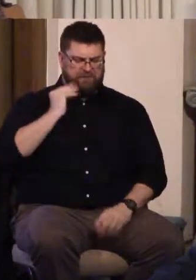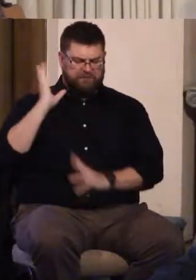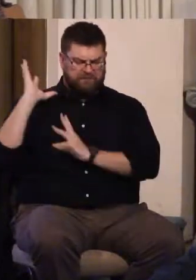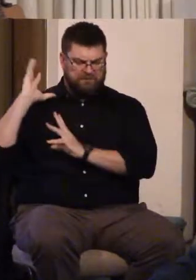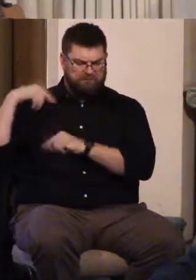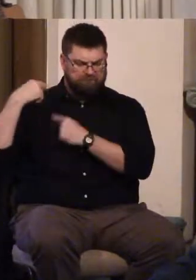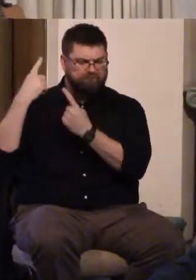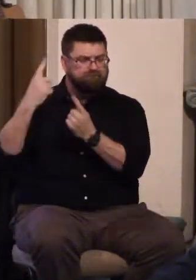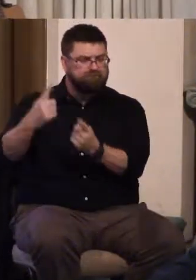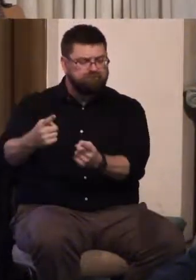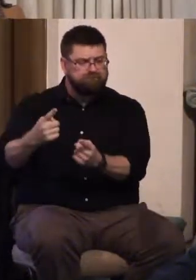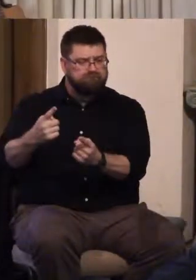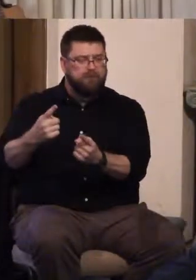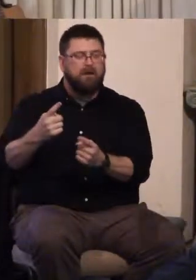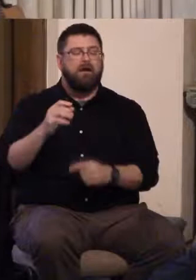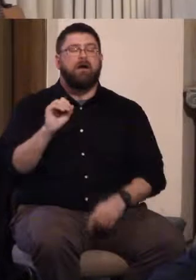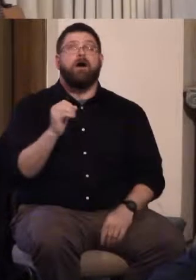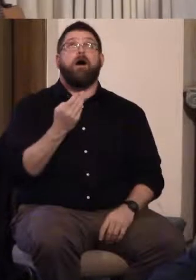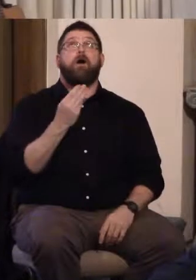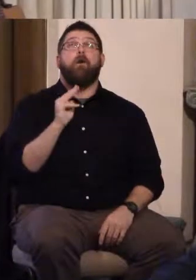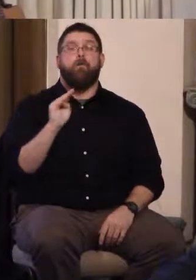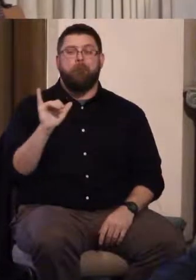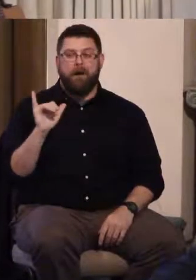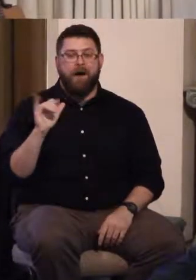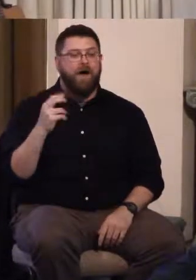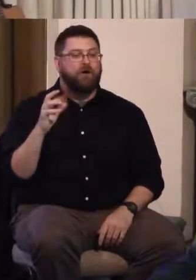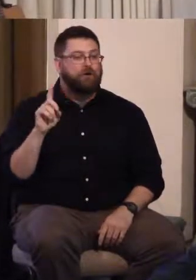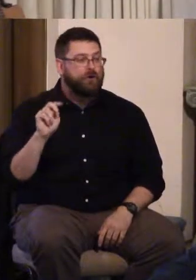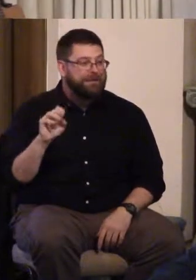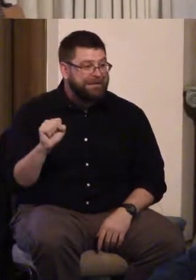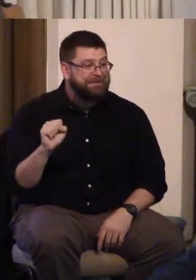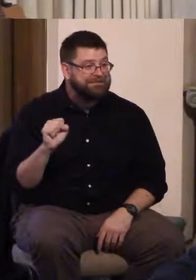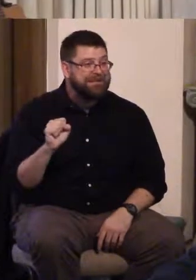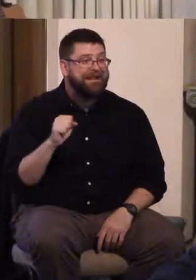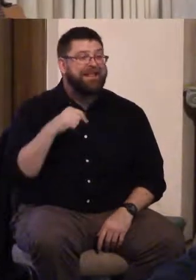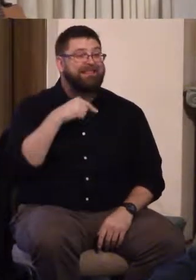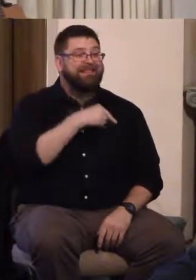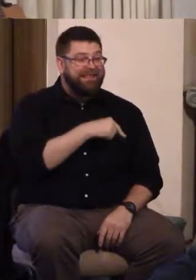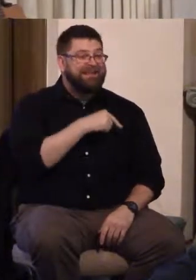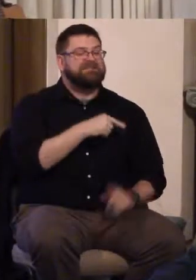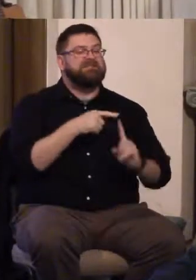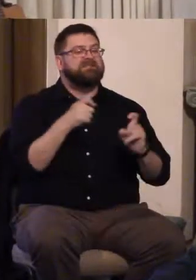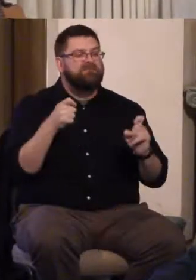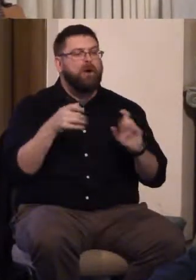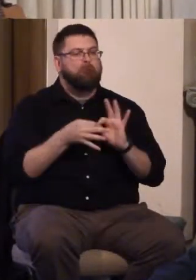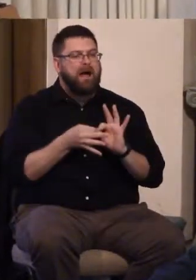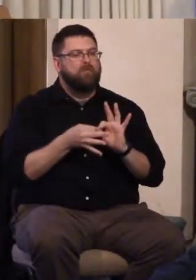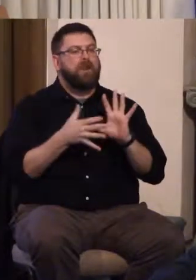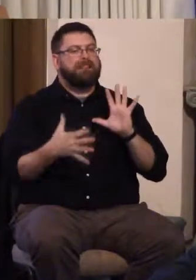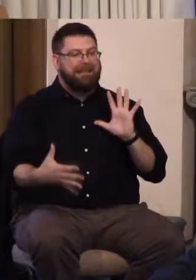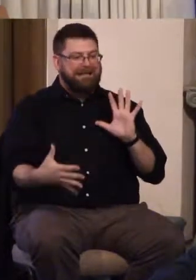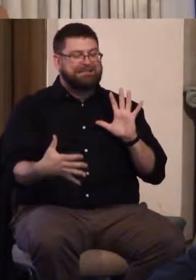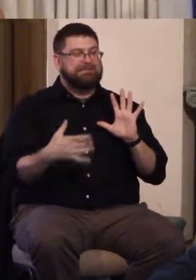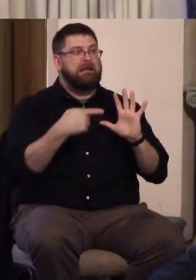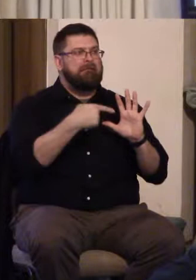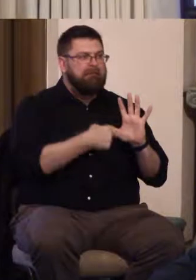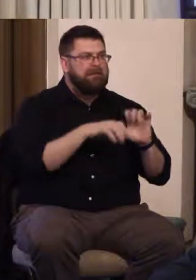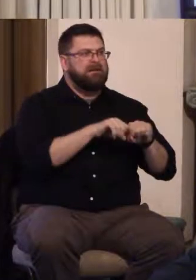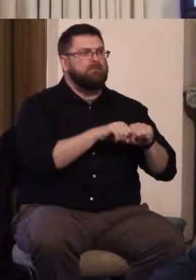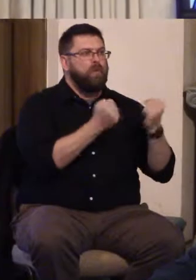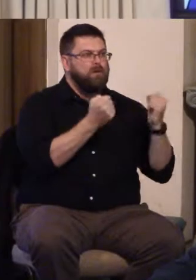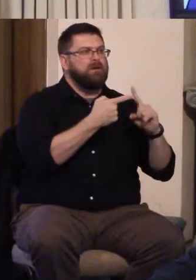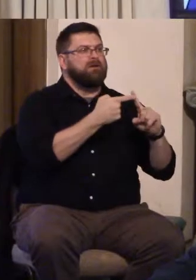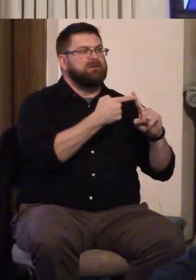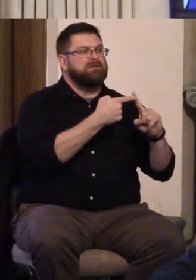know that, oh my goodness, this is coming for my release. This is coming so that I